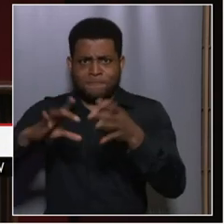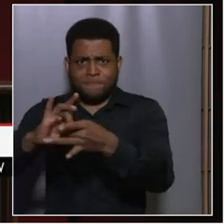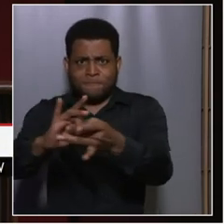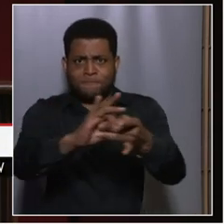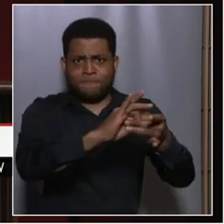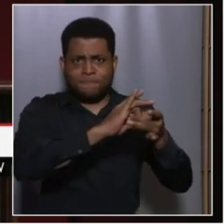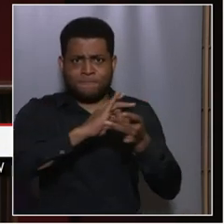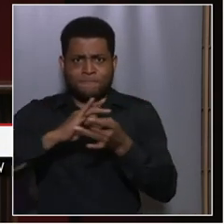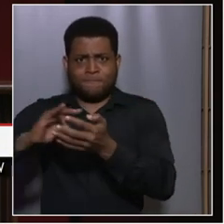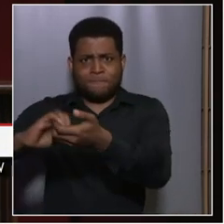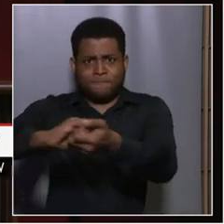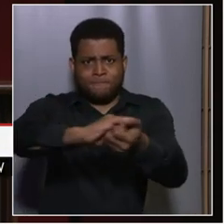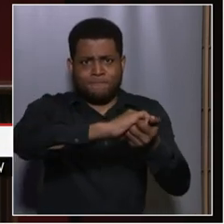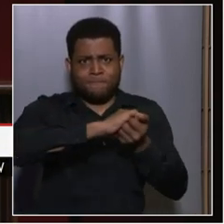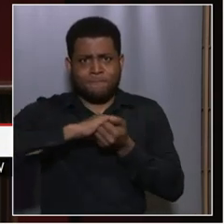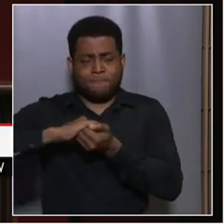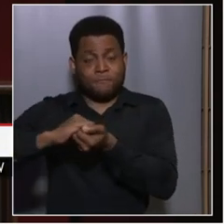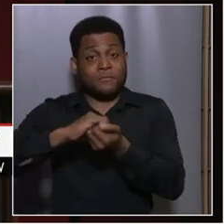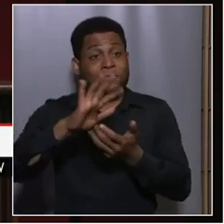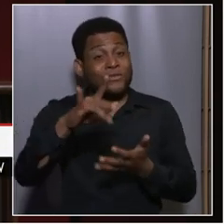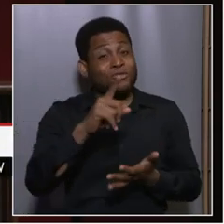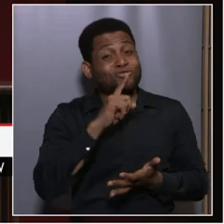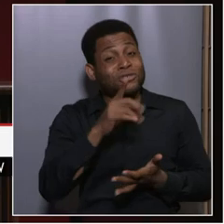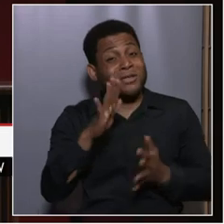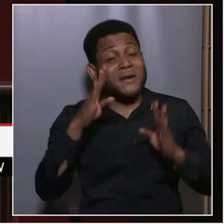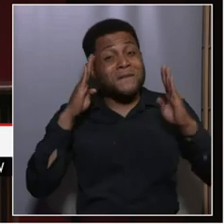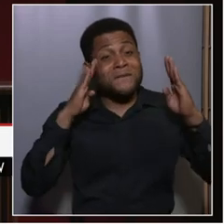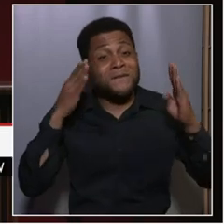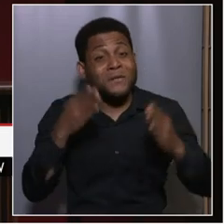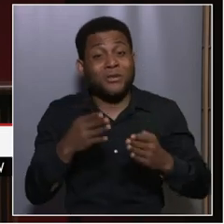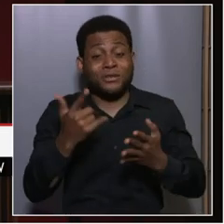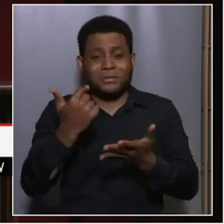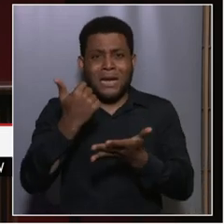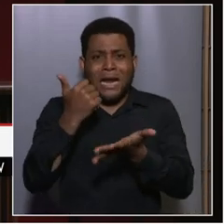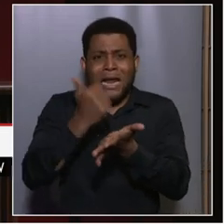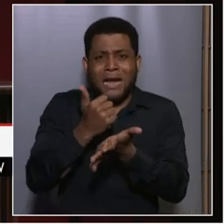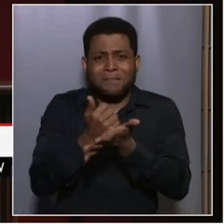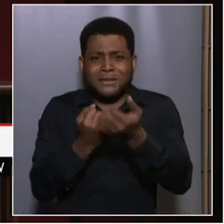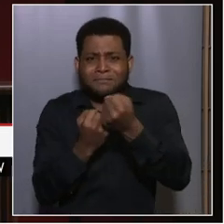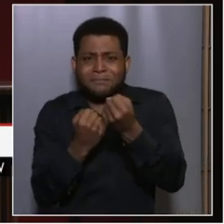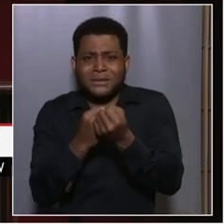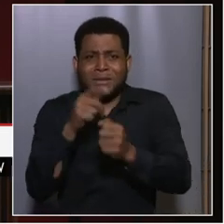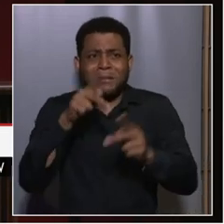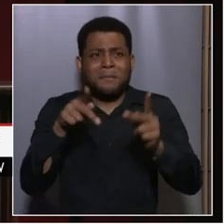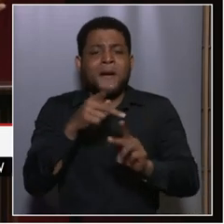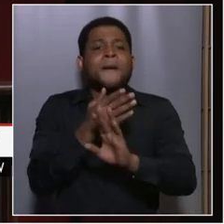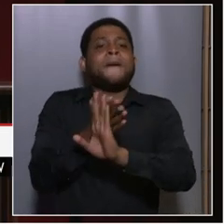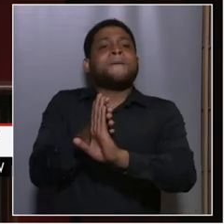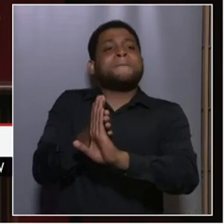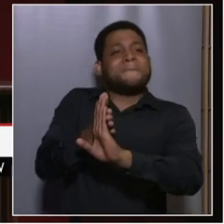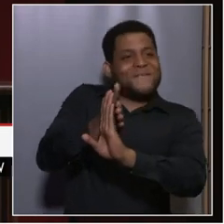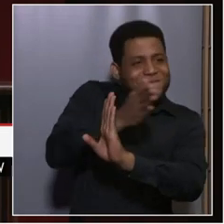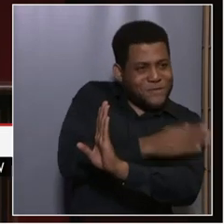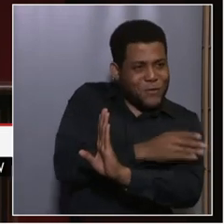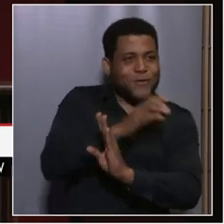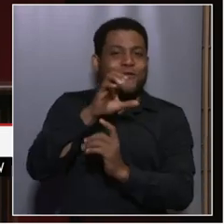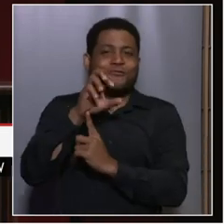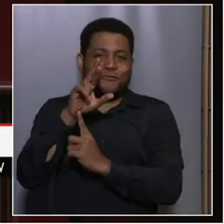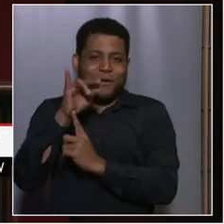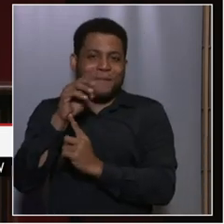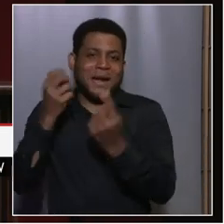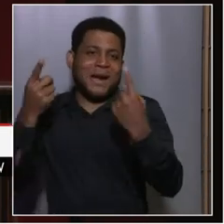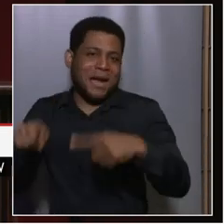crimes or people who may be victims of crimes, and make sure that we're escalating your